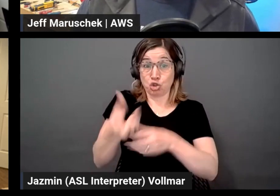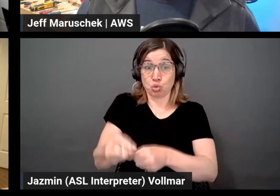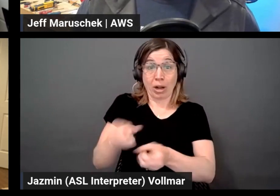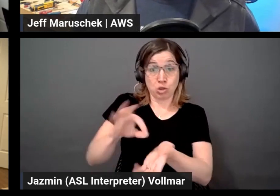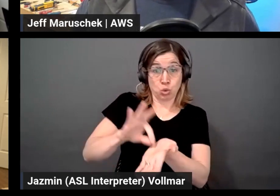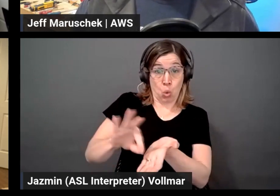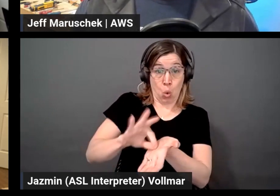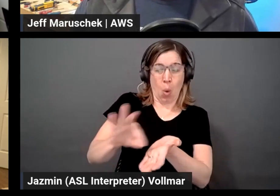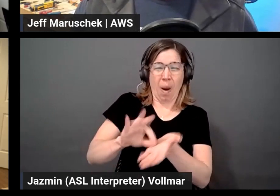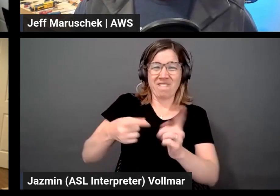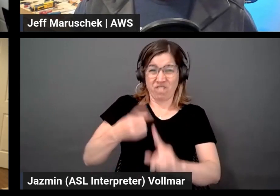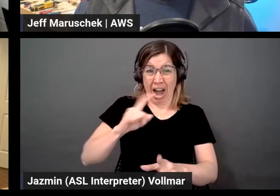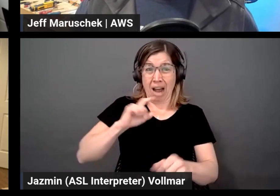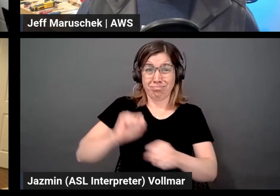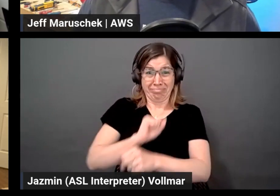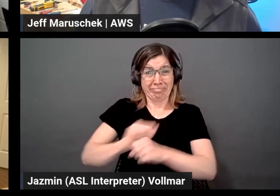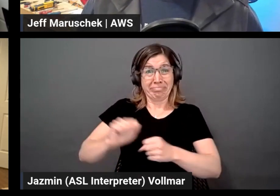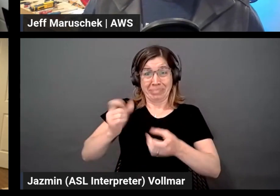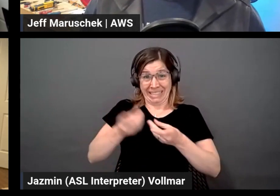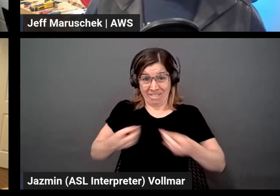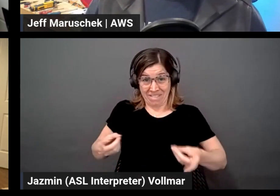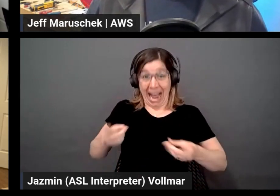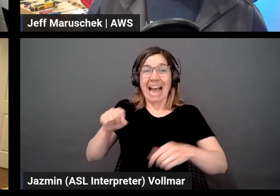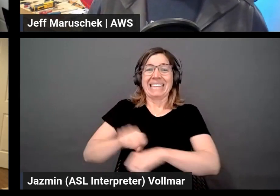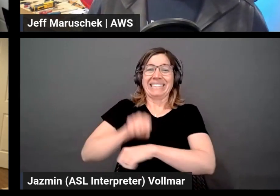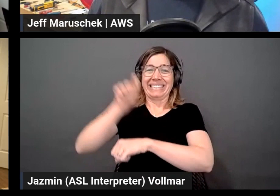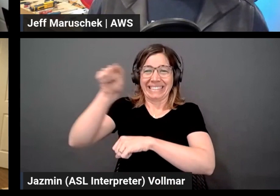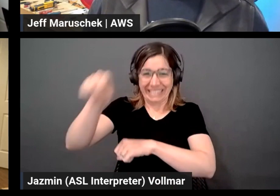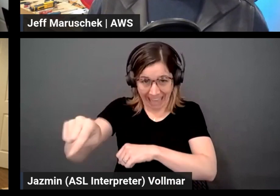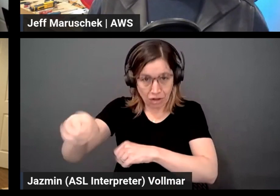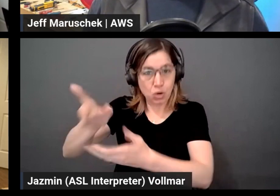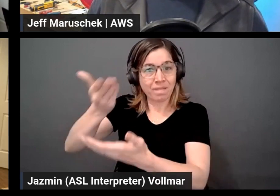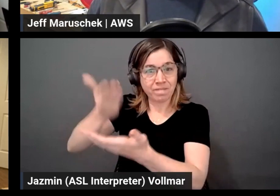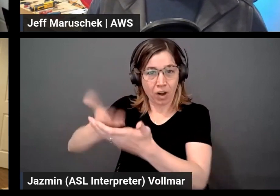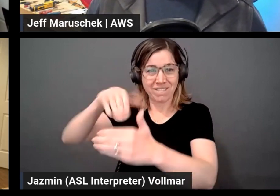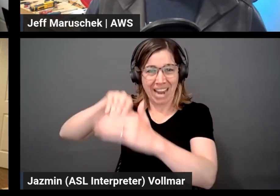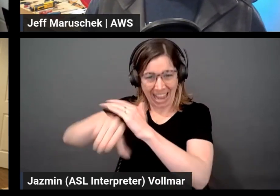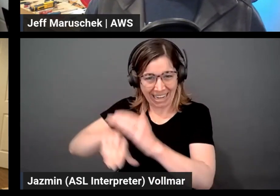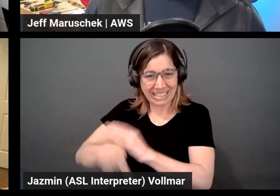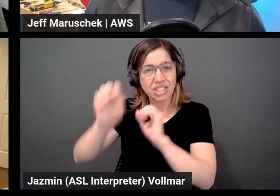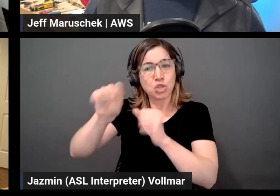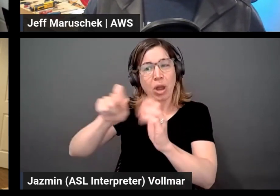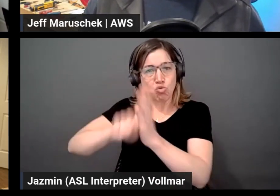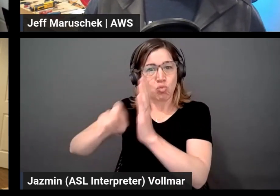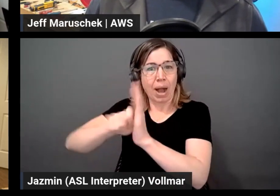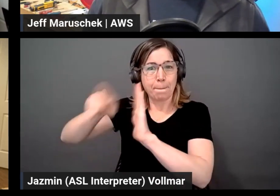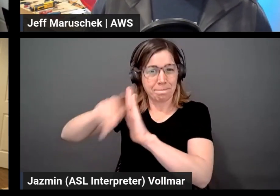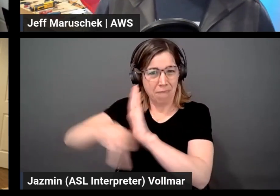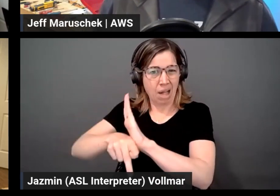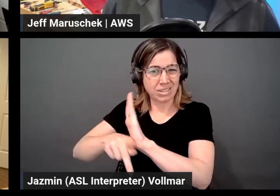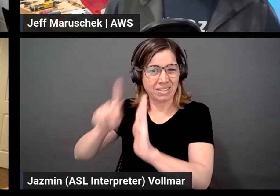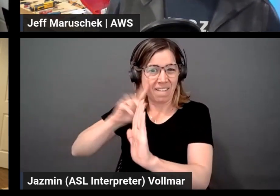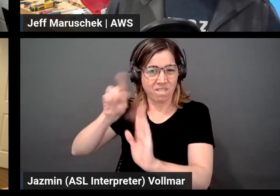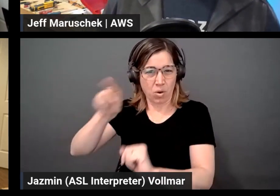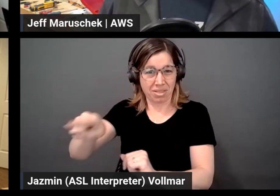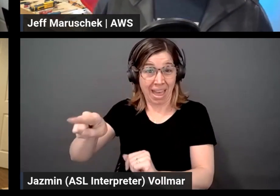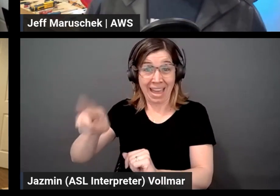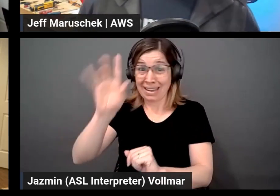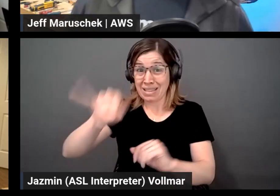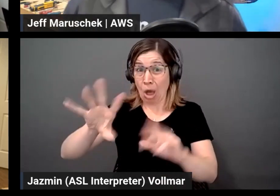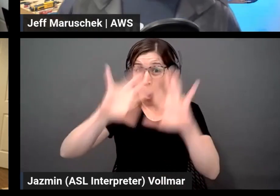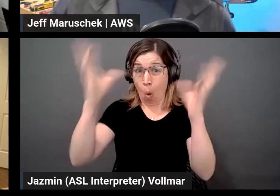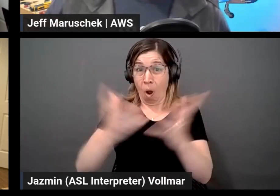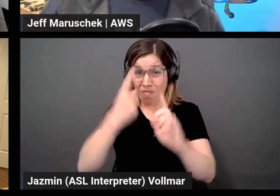actual device to be sent to verified access so you can write policy against it. The overall goal that we have with verified access is actually to